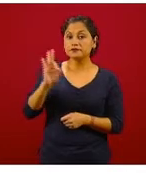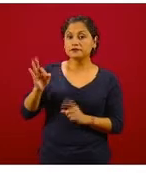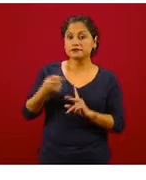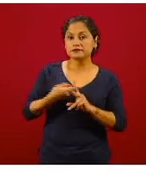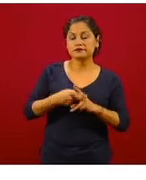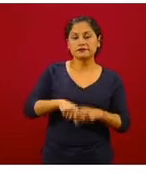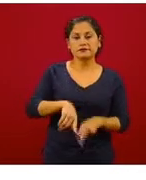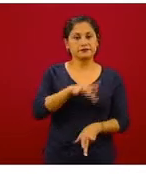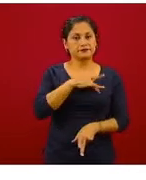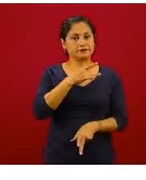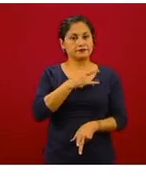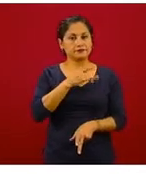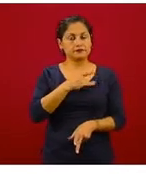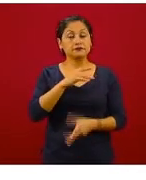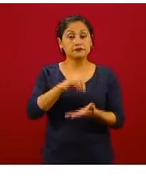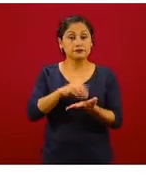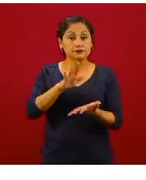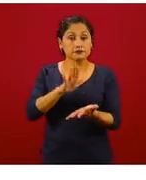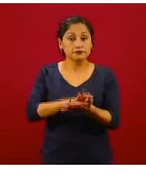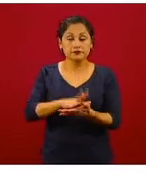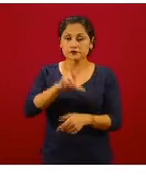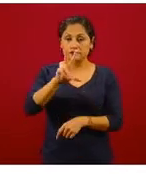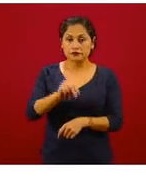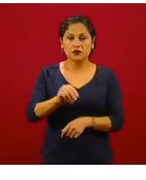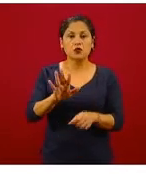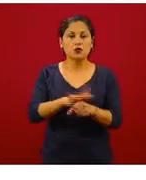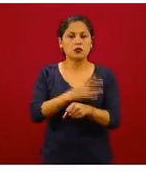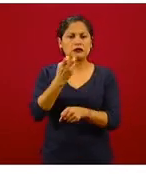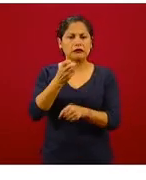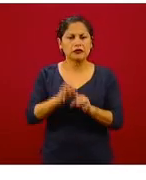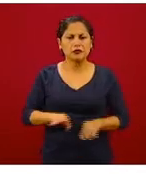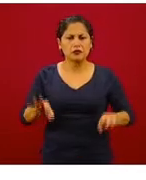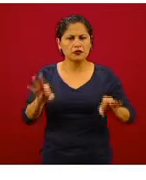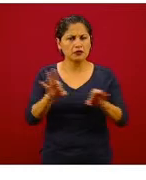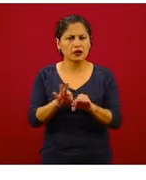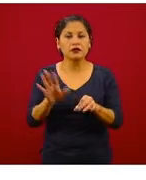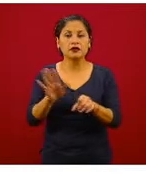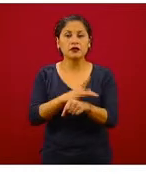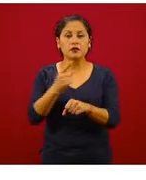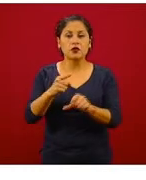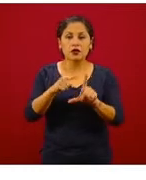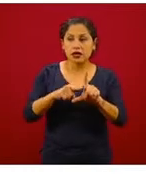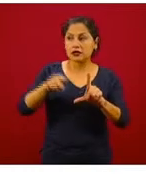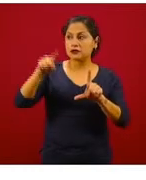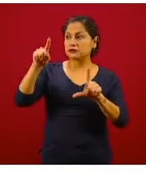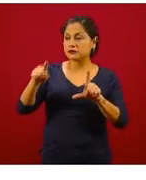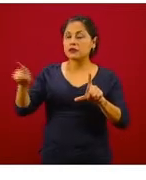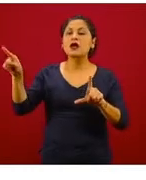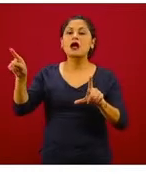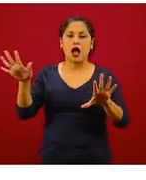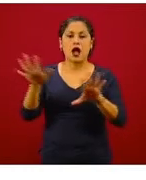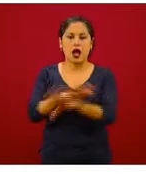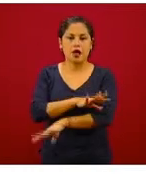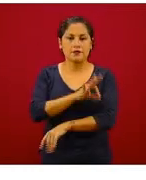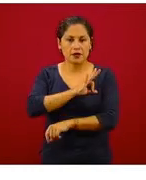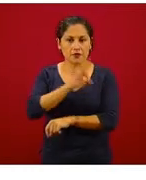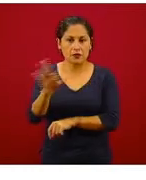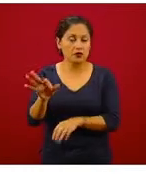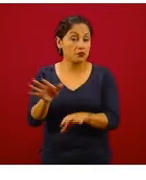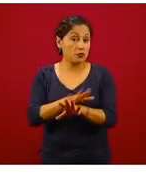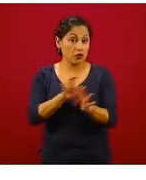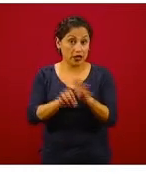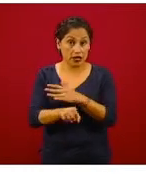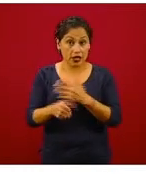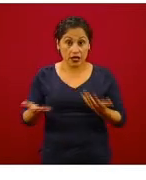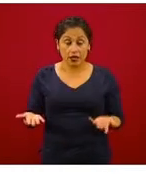on. And here we see the date of when they started exhibiting symptoms. Why am I